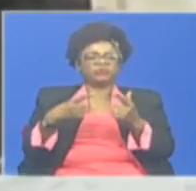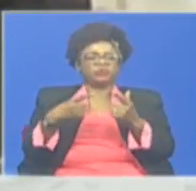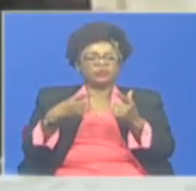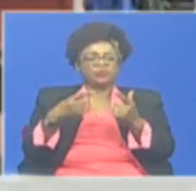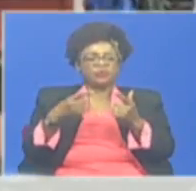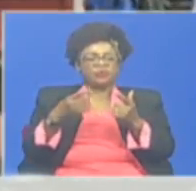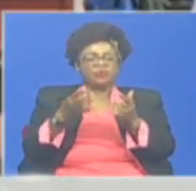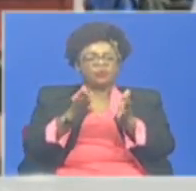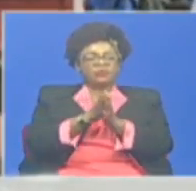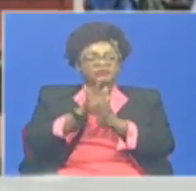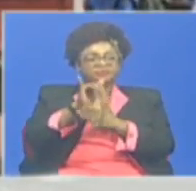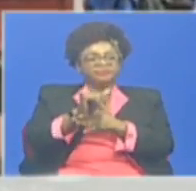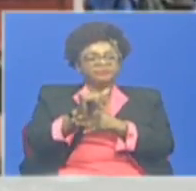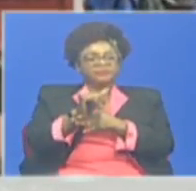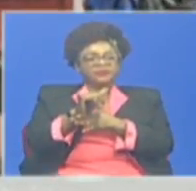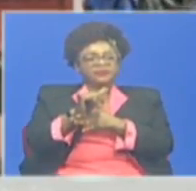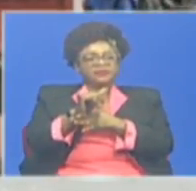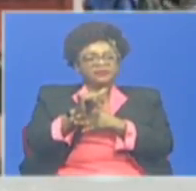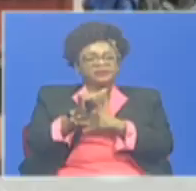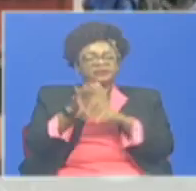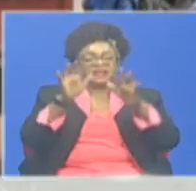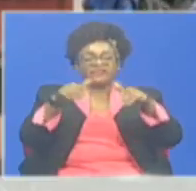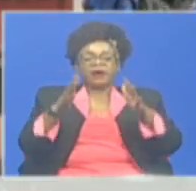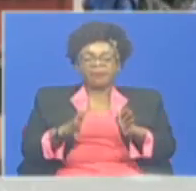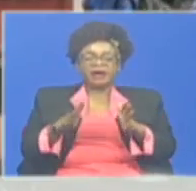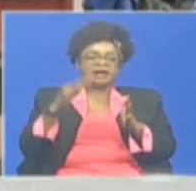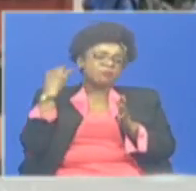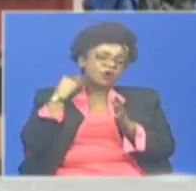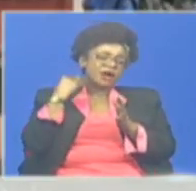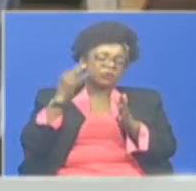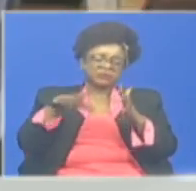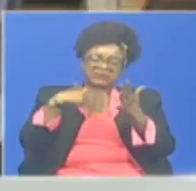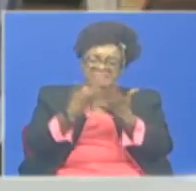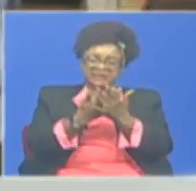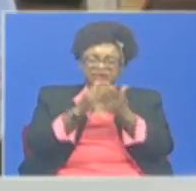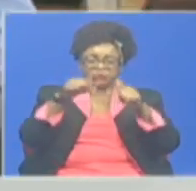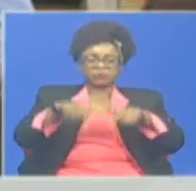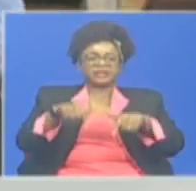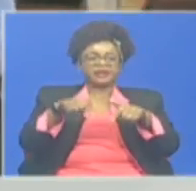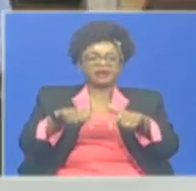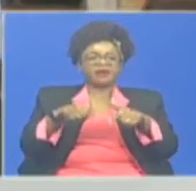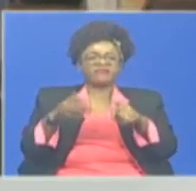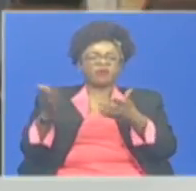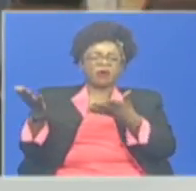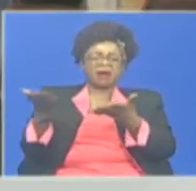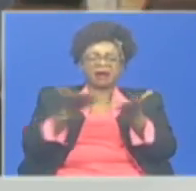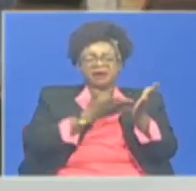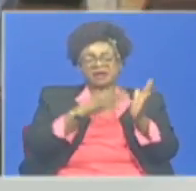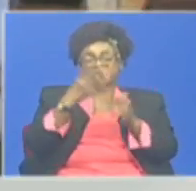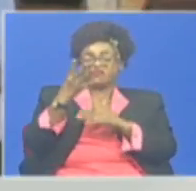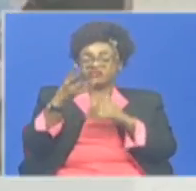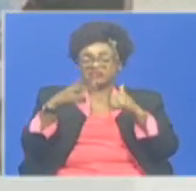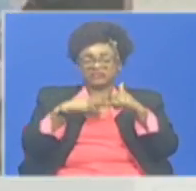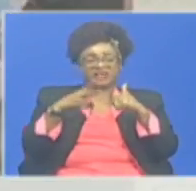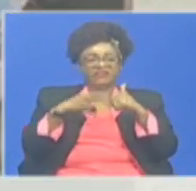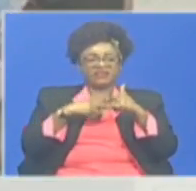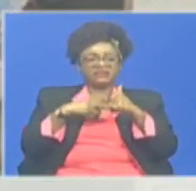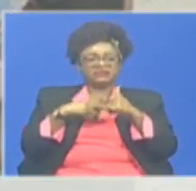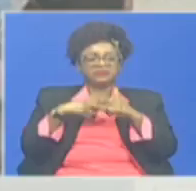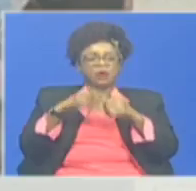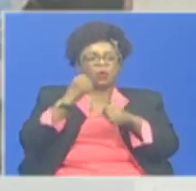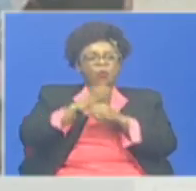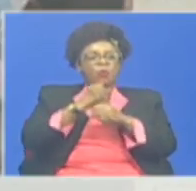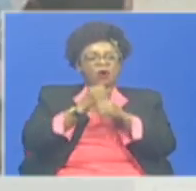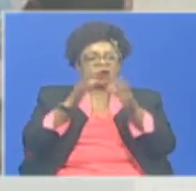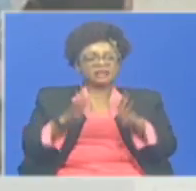death. A farmer in Muranga was arrested today for ferrying his 47 casual workers in a lorry In